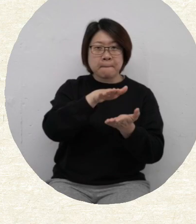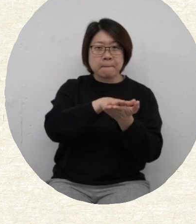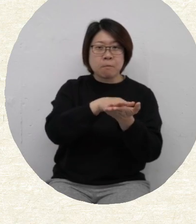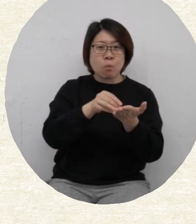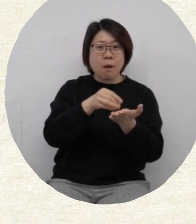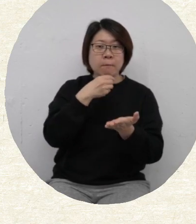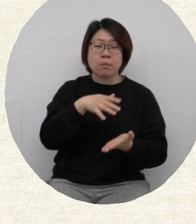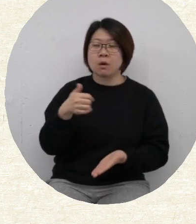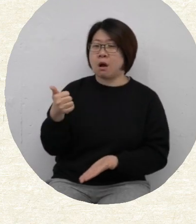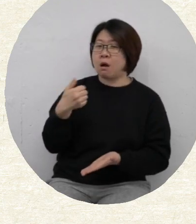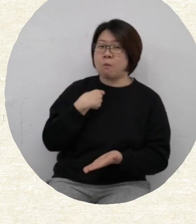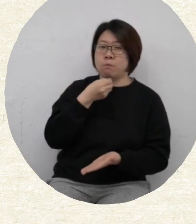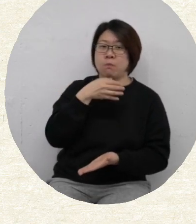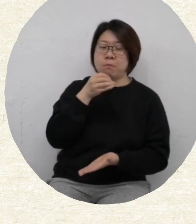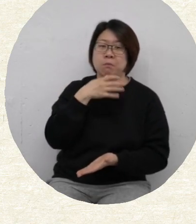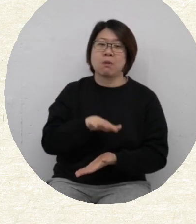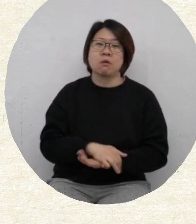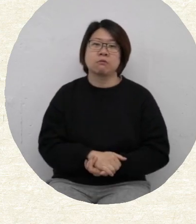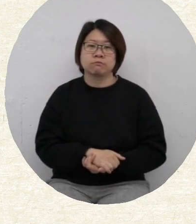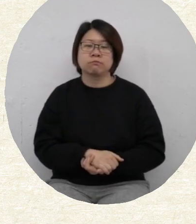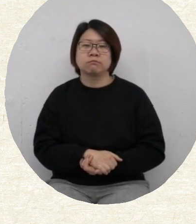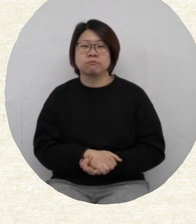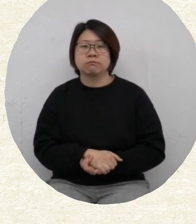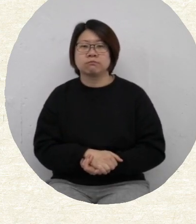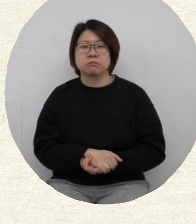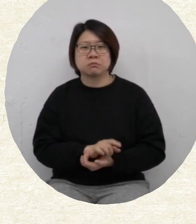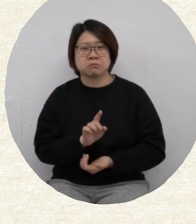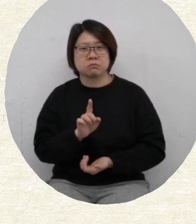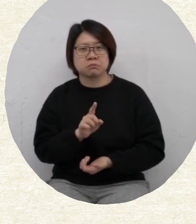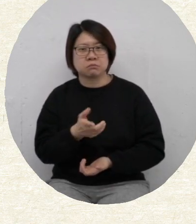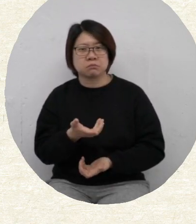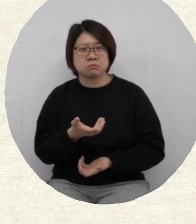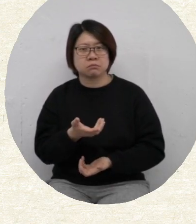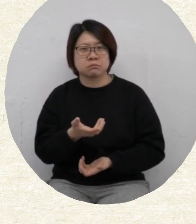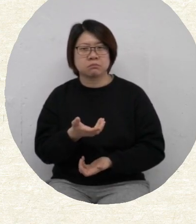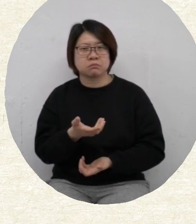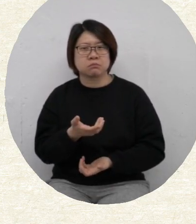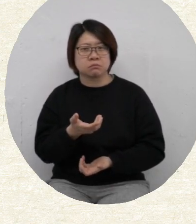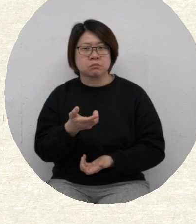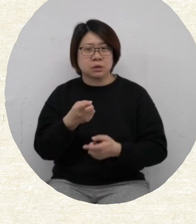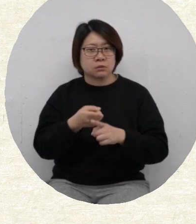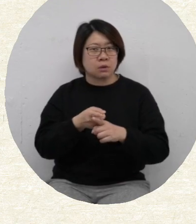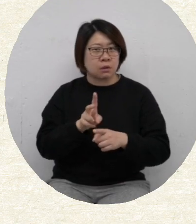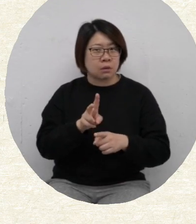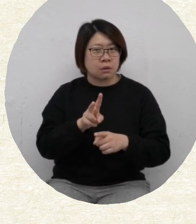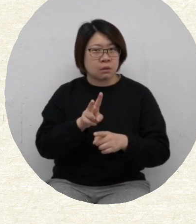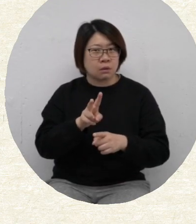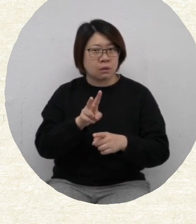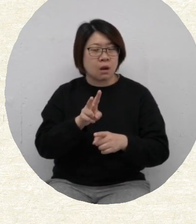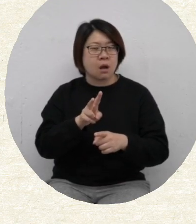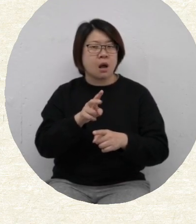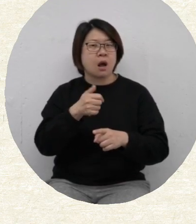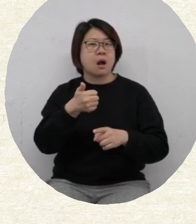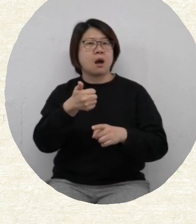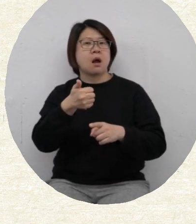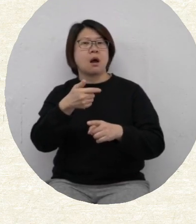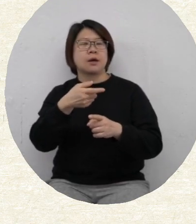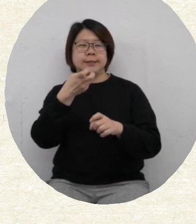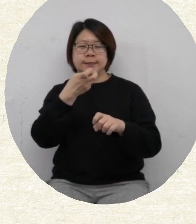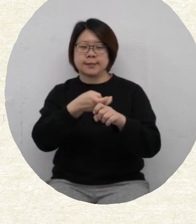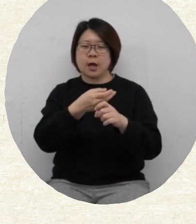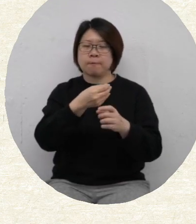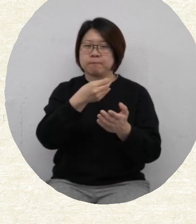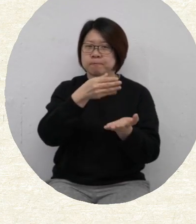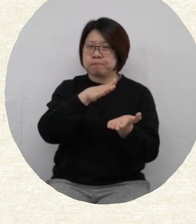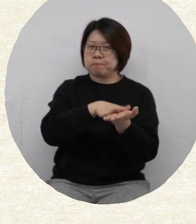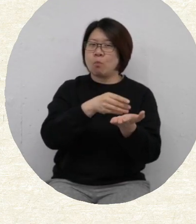that way. But so it feels very much like in between fabric and paper. Have you tried print it on? Have